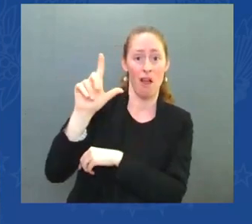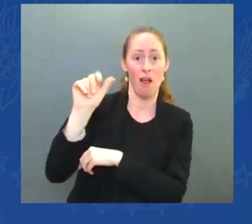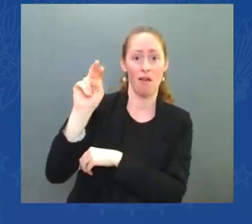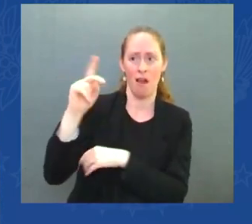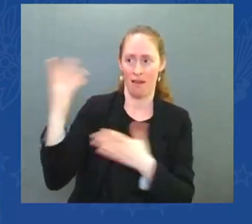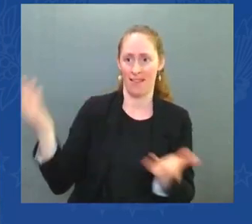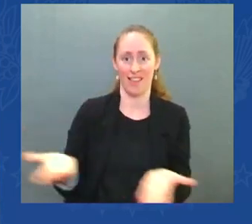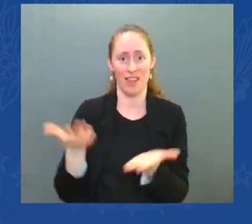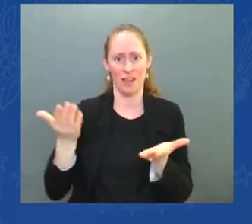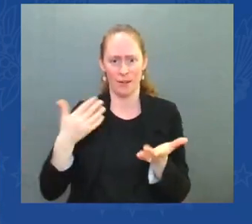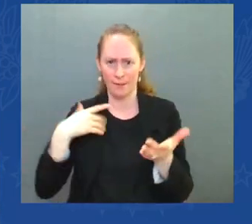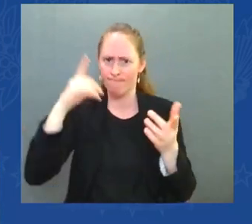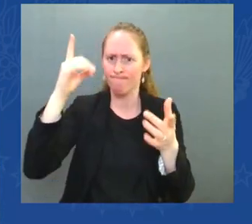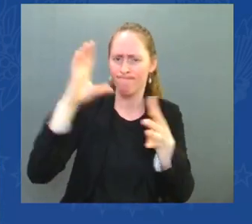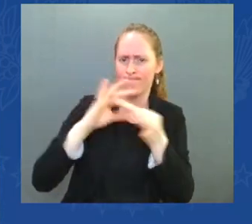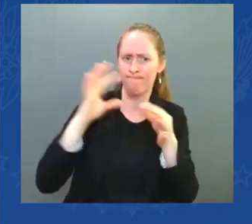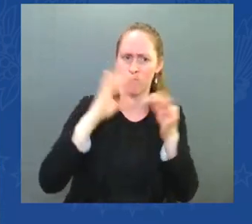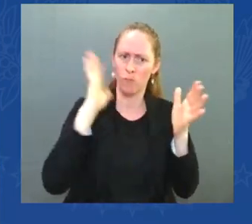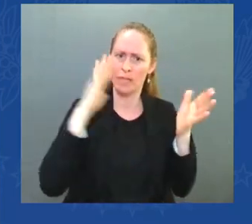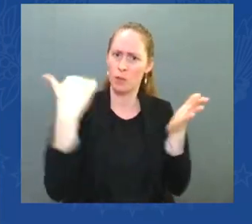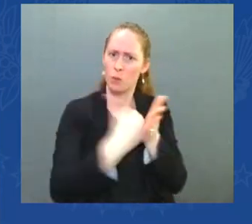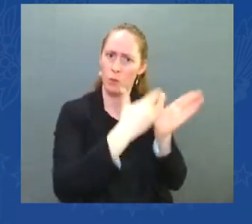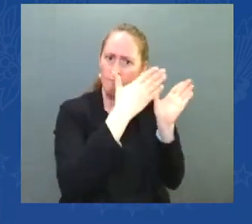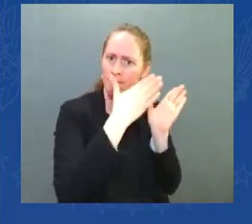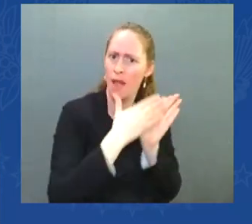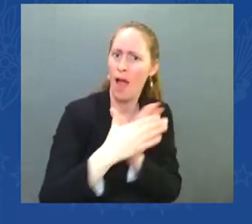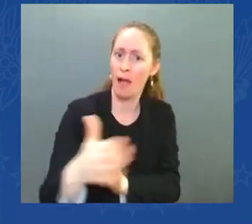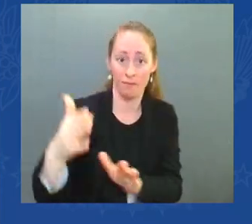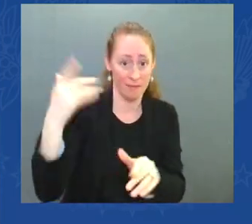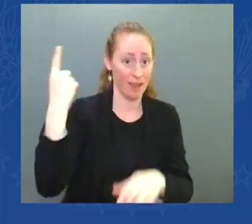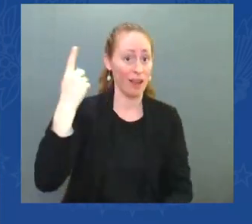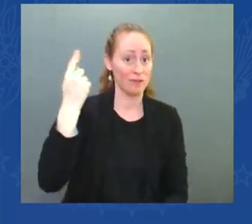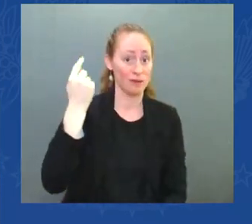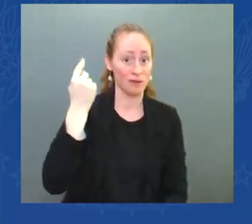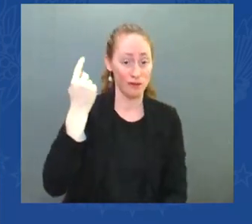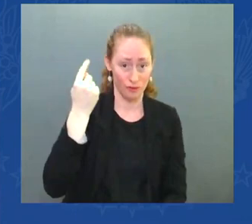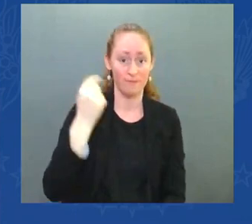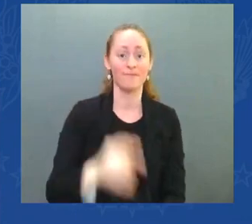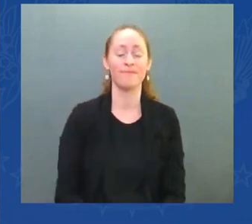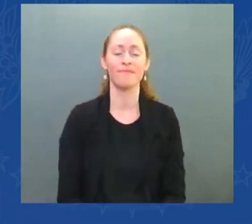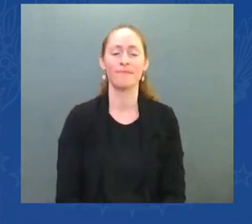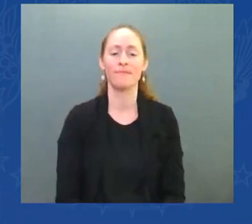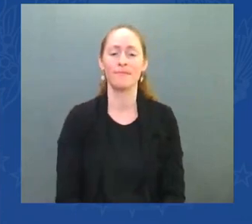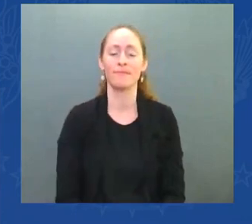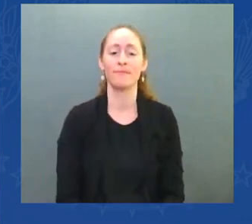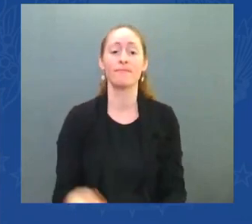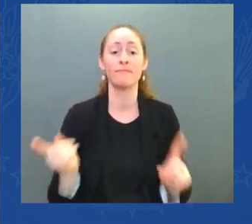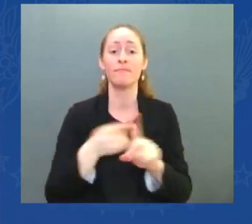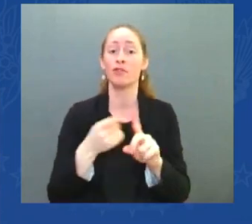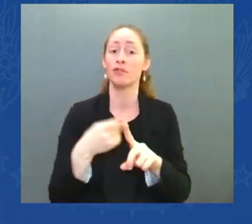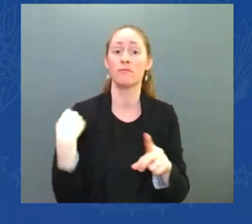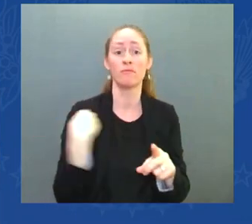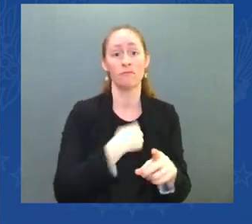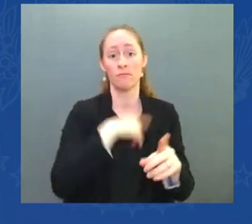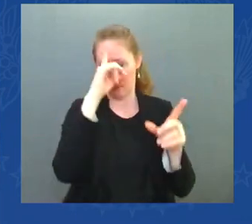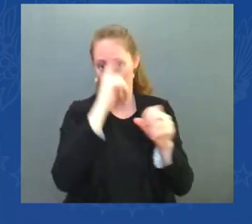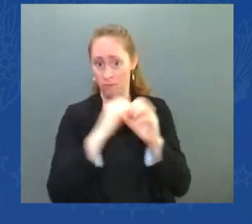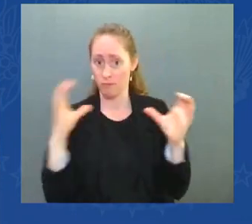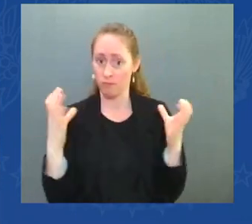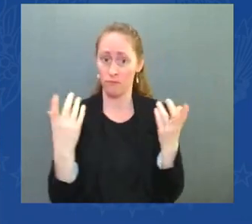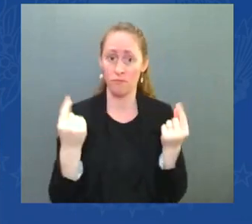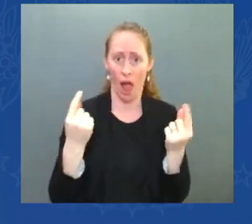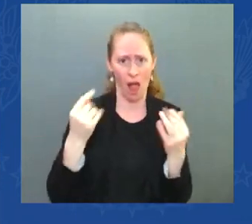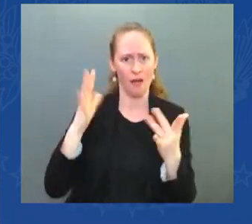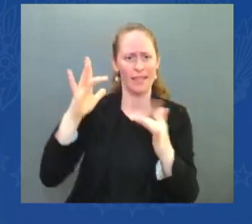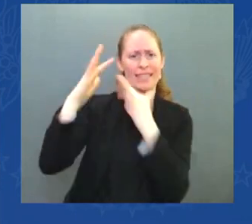such critical step is reining in so-called ghost guns. These are guns that have no